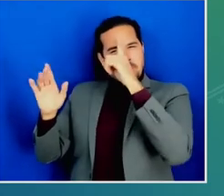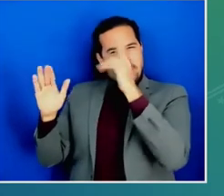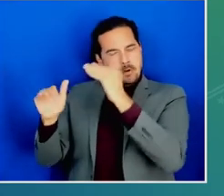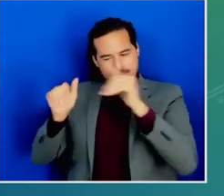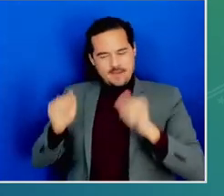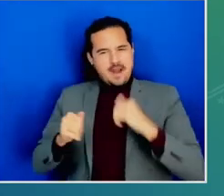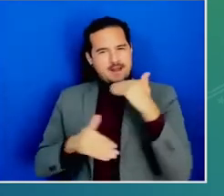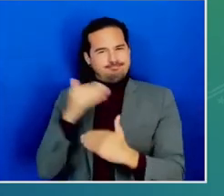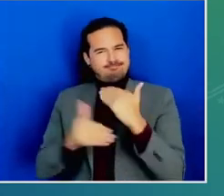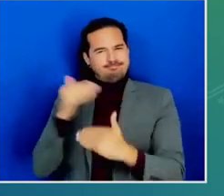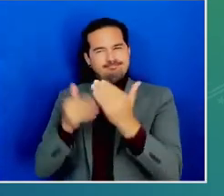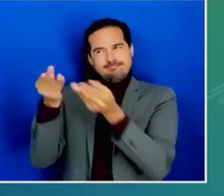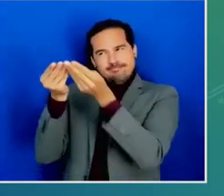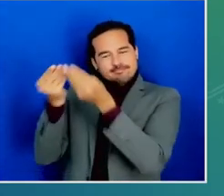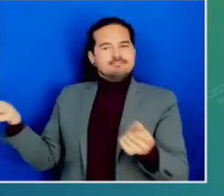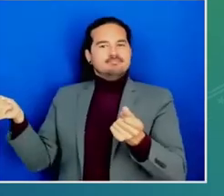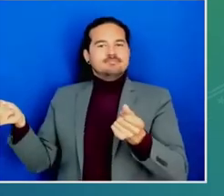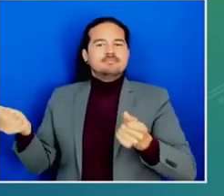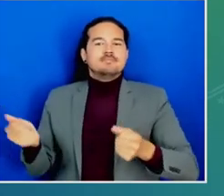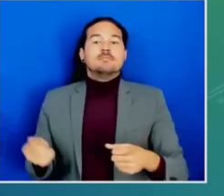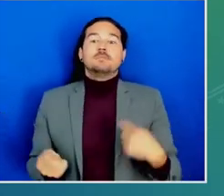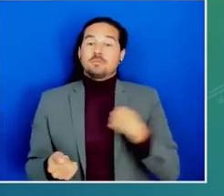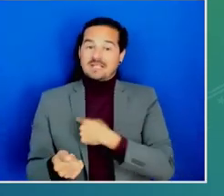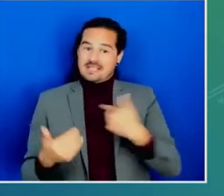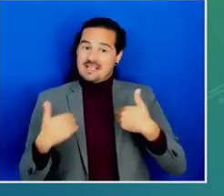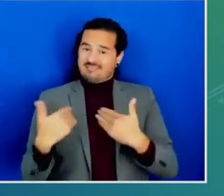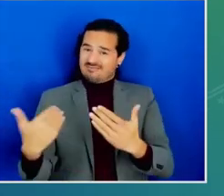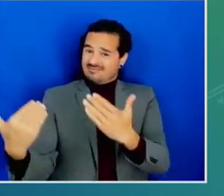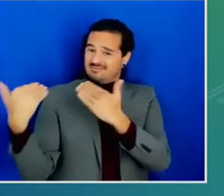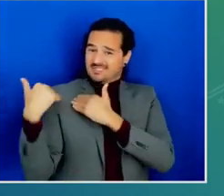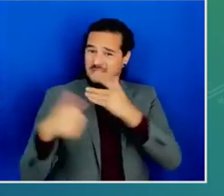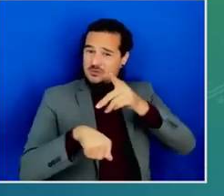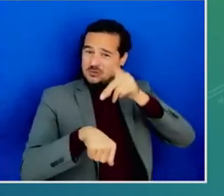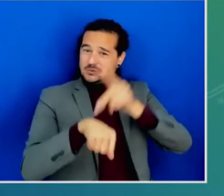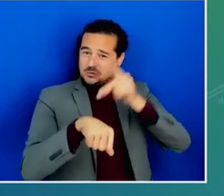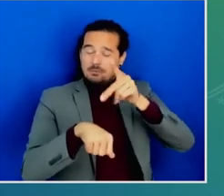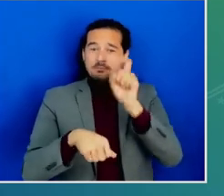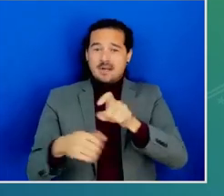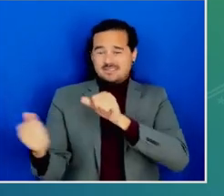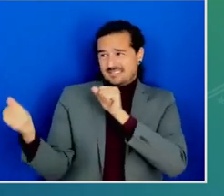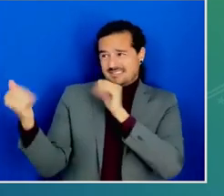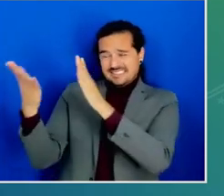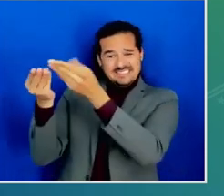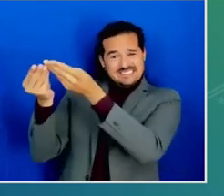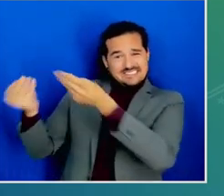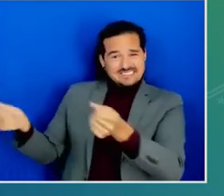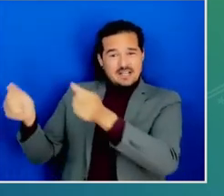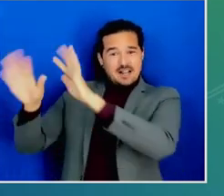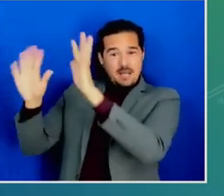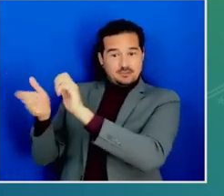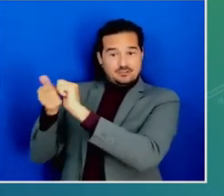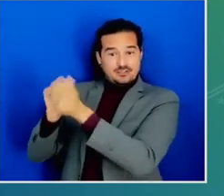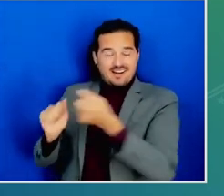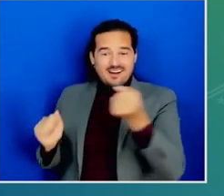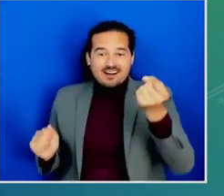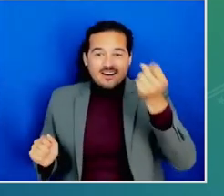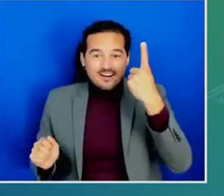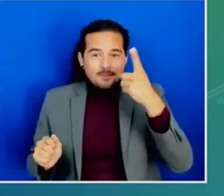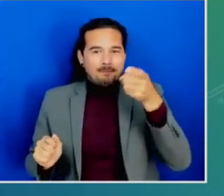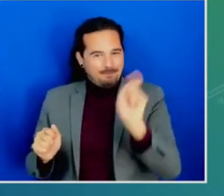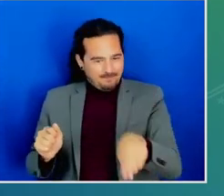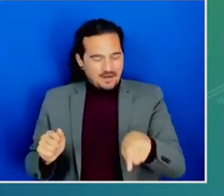only have the responsibility to meet this moment together, we have the capacity to meet this moment